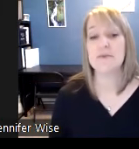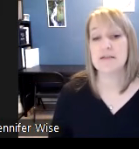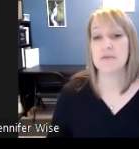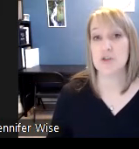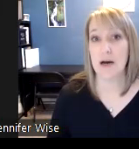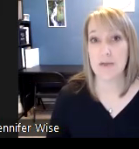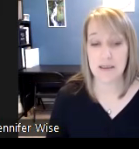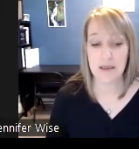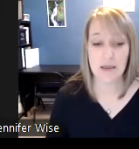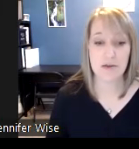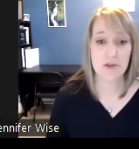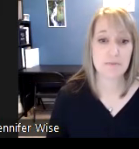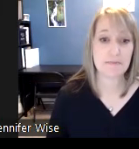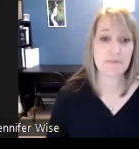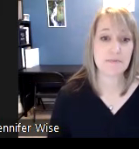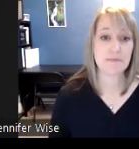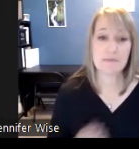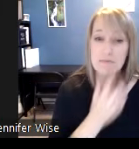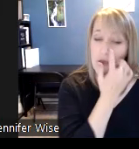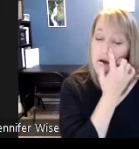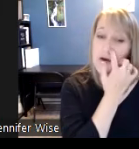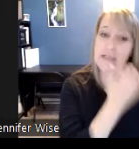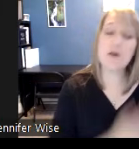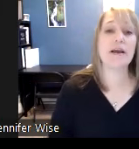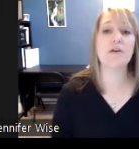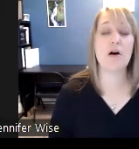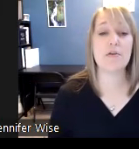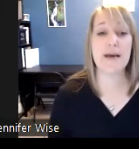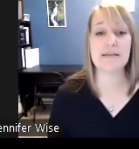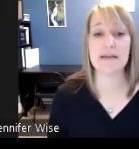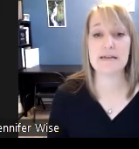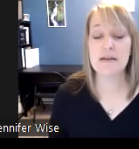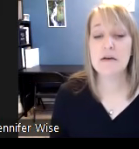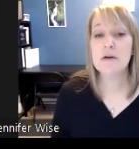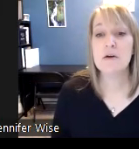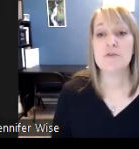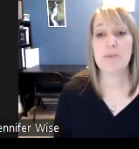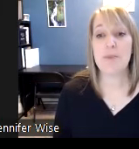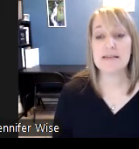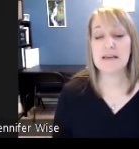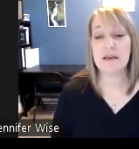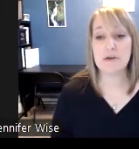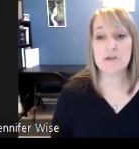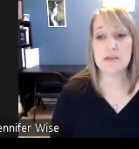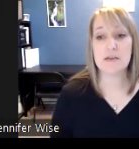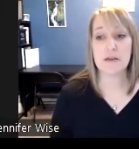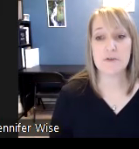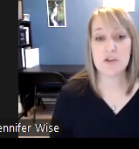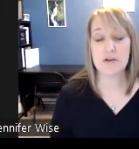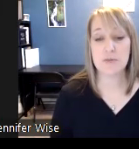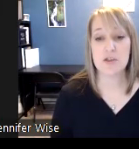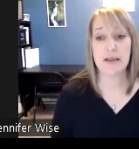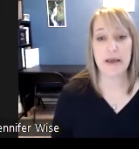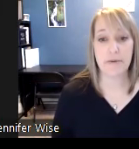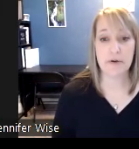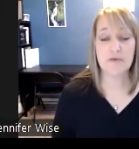1985, similar to how we say it in English. All right, so here are the basics. For basic years, sign the first